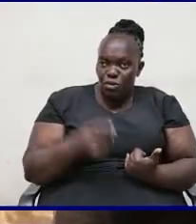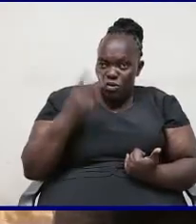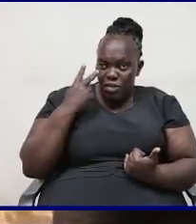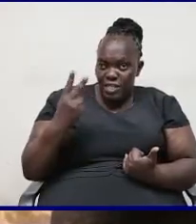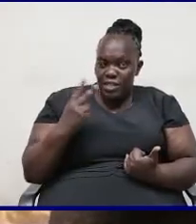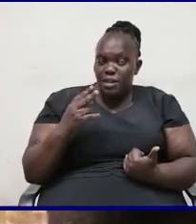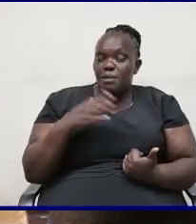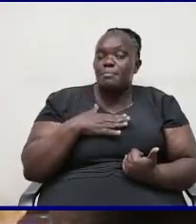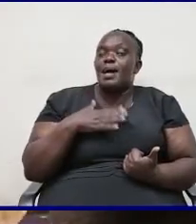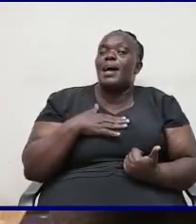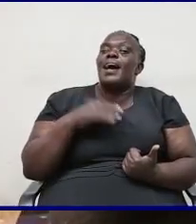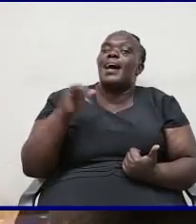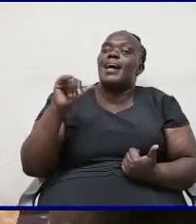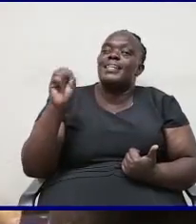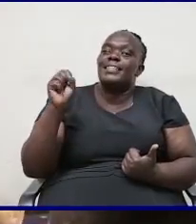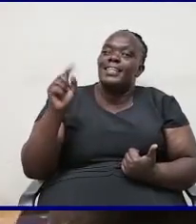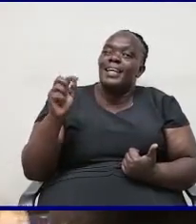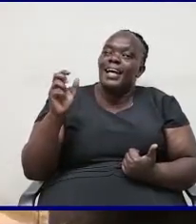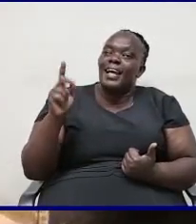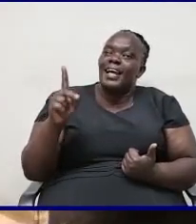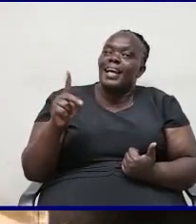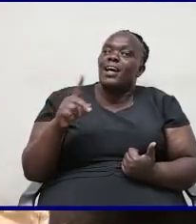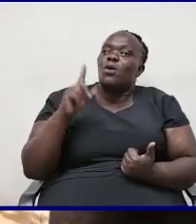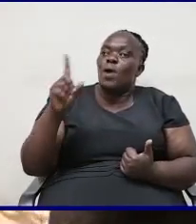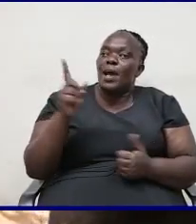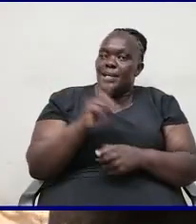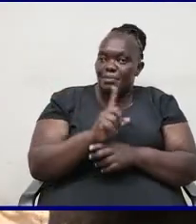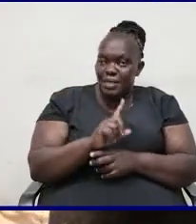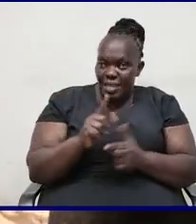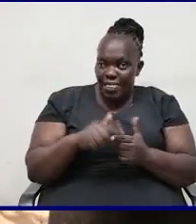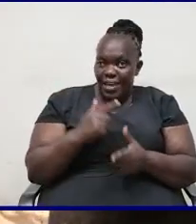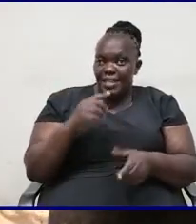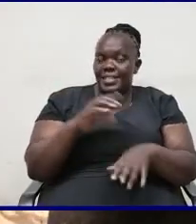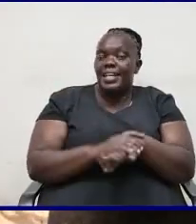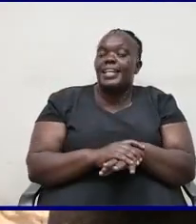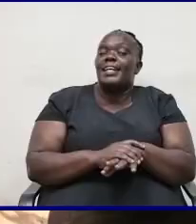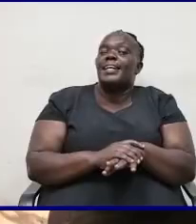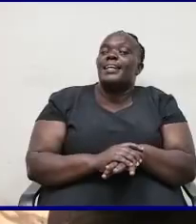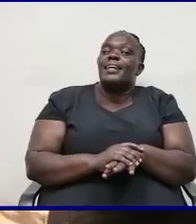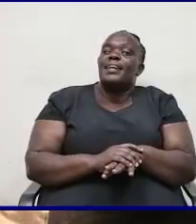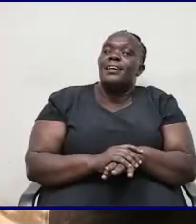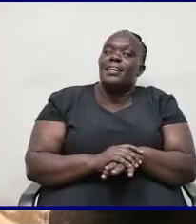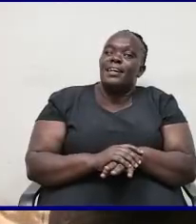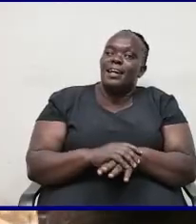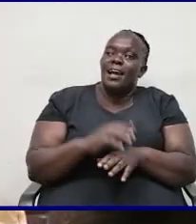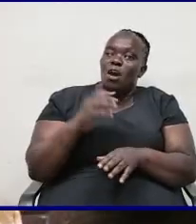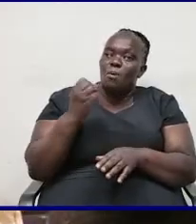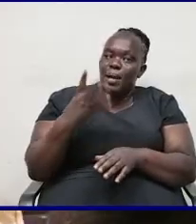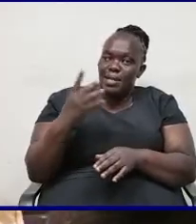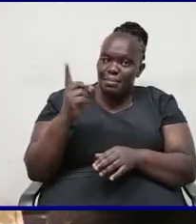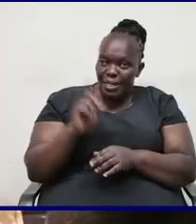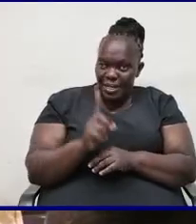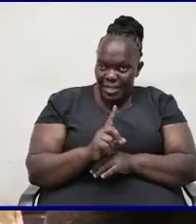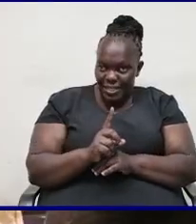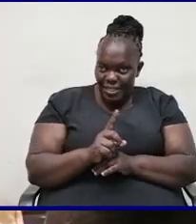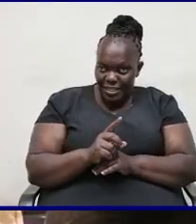can see Mwelekezi wangu Isaac is telling me it's extended by about a minute. We are taking a break of about how many minutes,